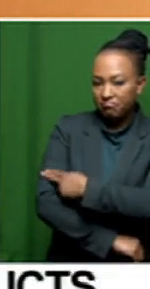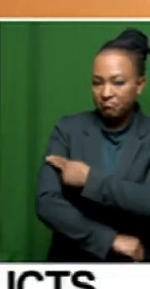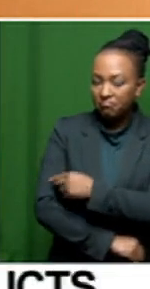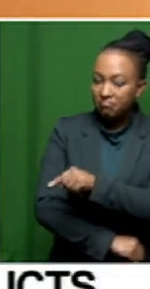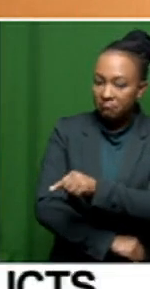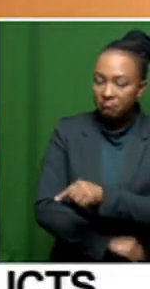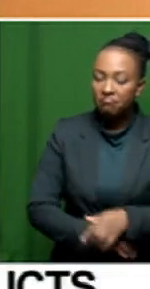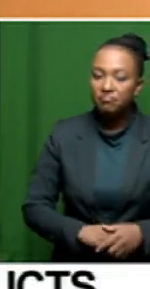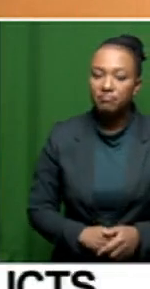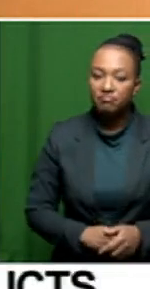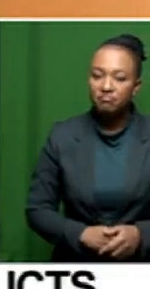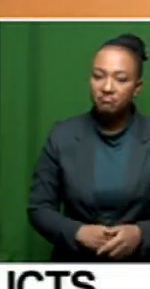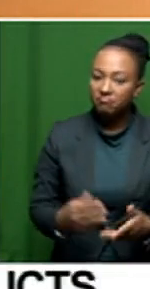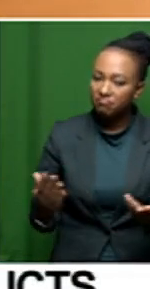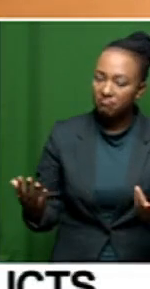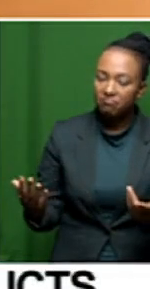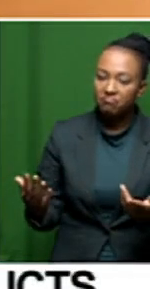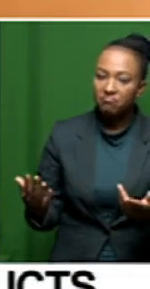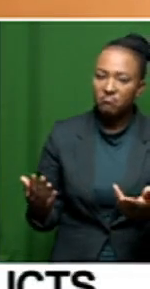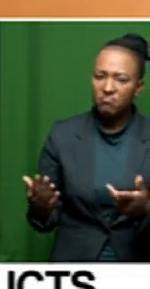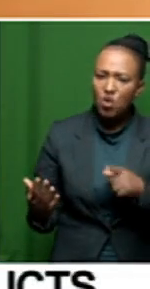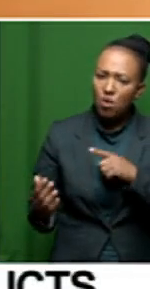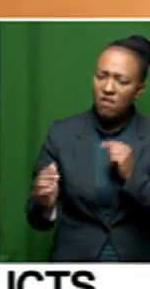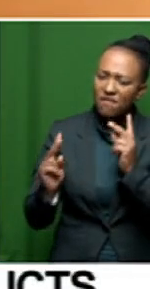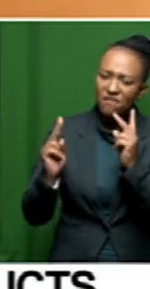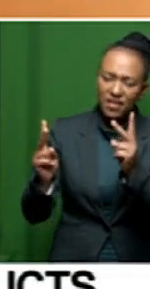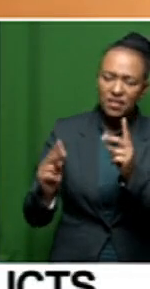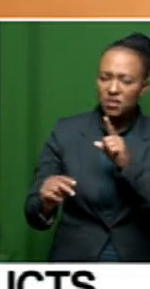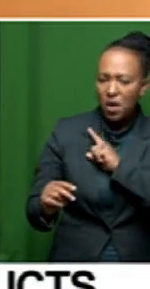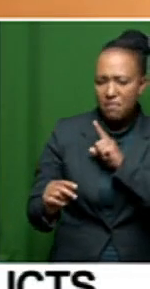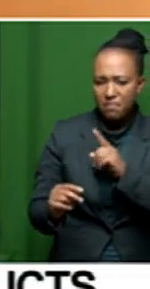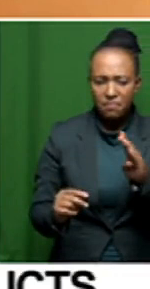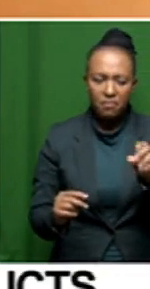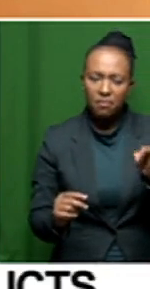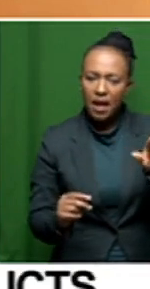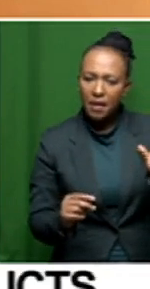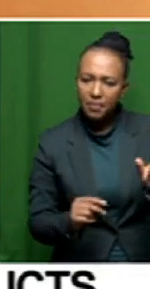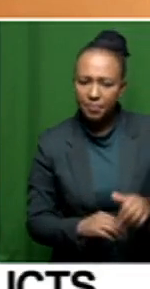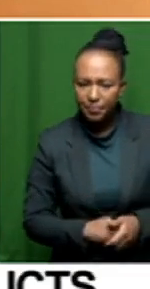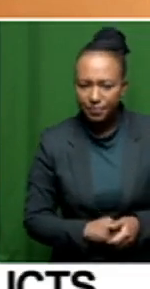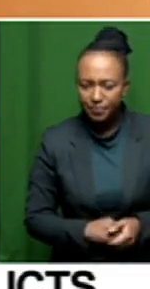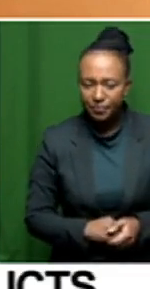facility, what was, again, the motivation for visiting that particular facility, Ms. Ngwenya?